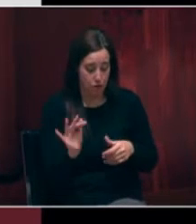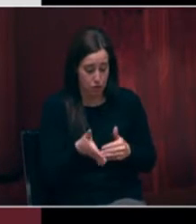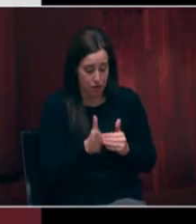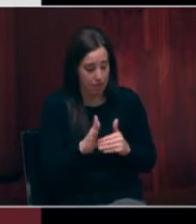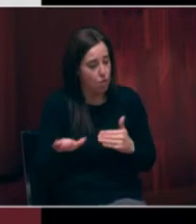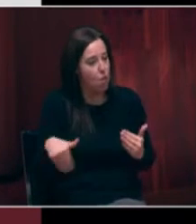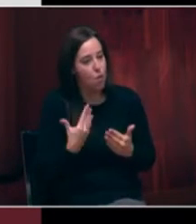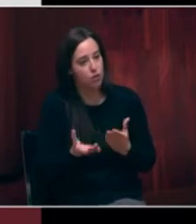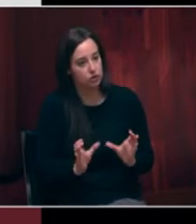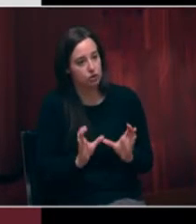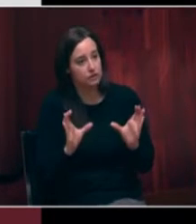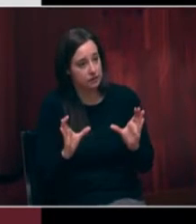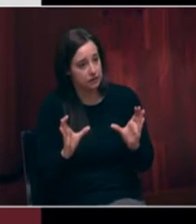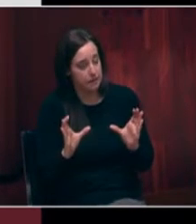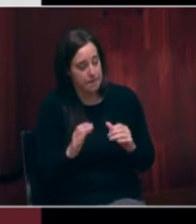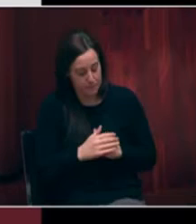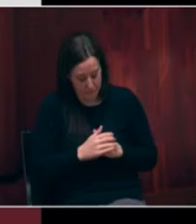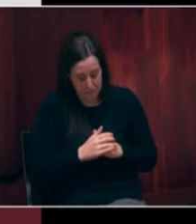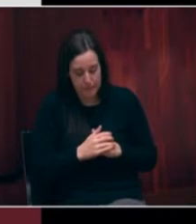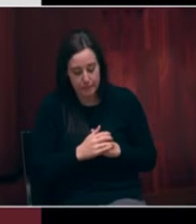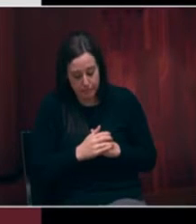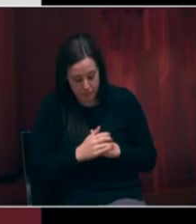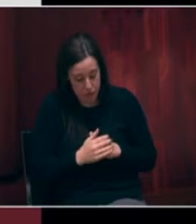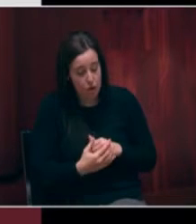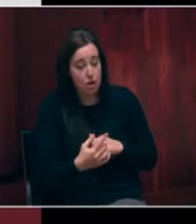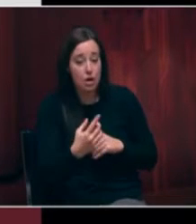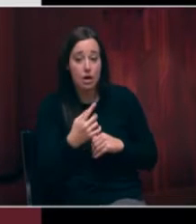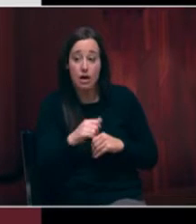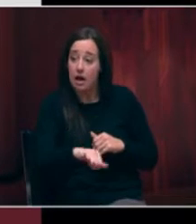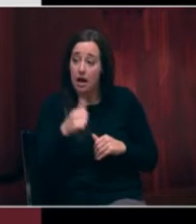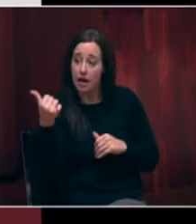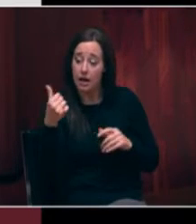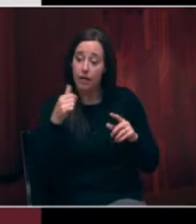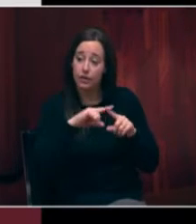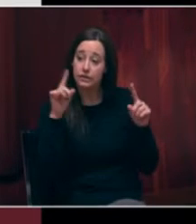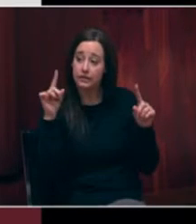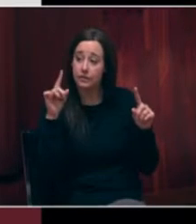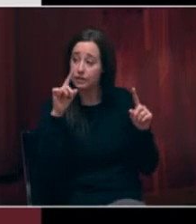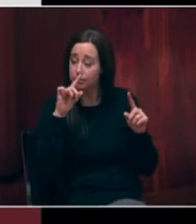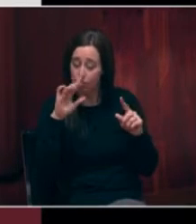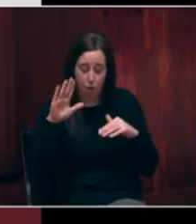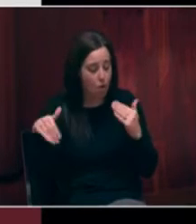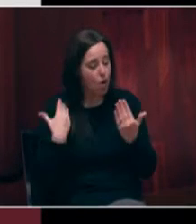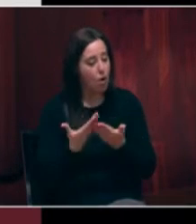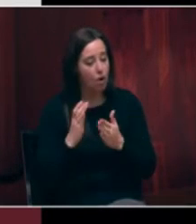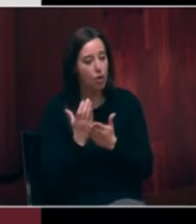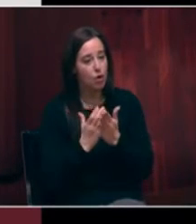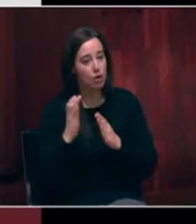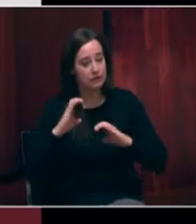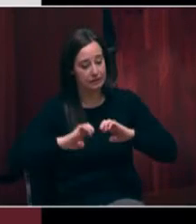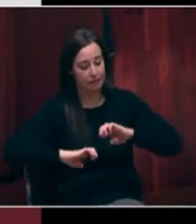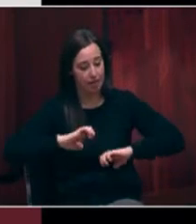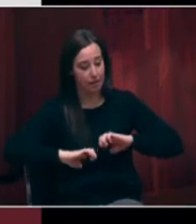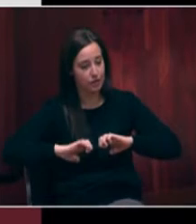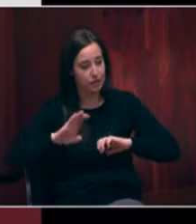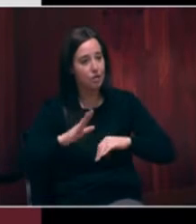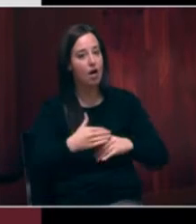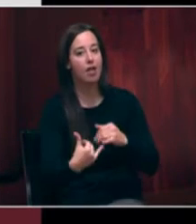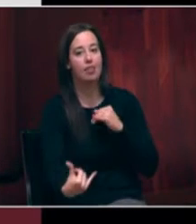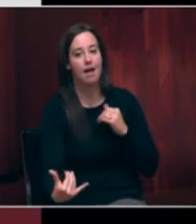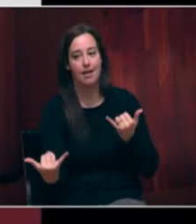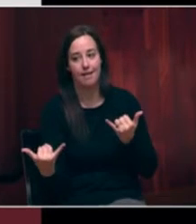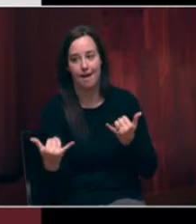certificate. Another difference is we're moving all of our course evaluations online. So after people complete the courses, they